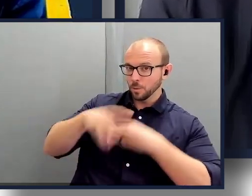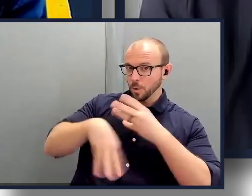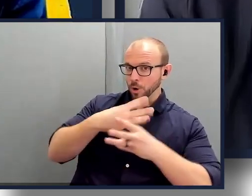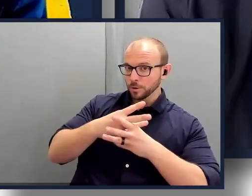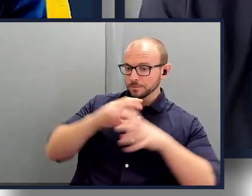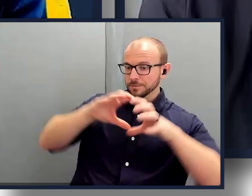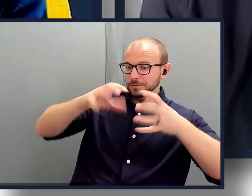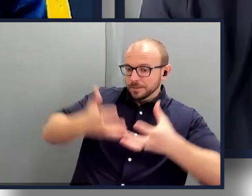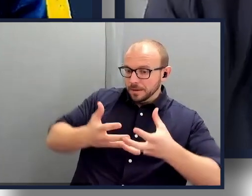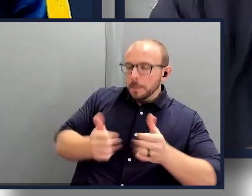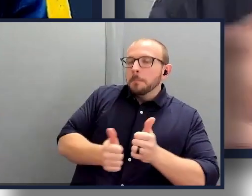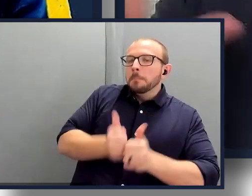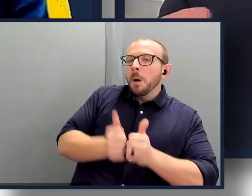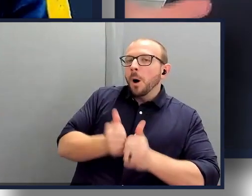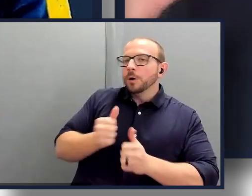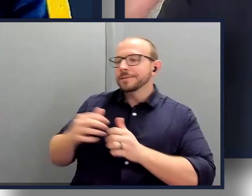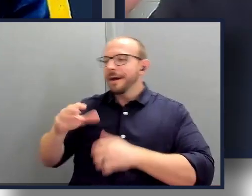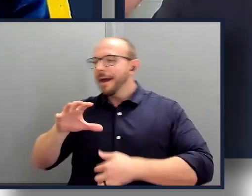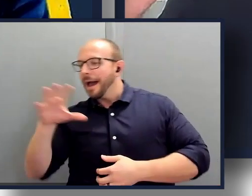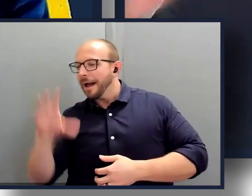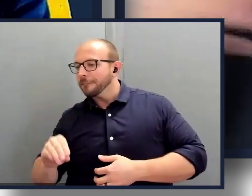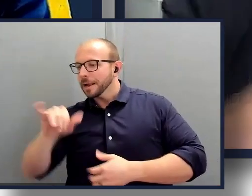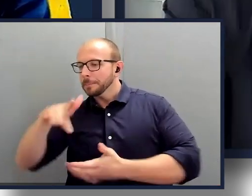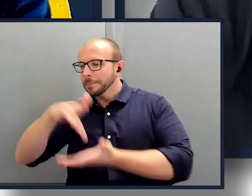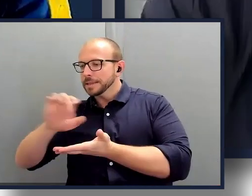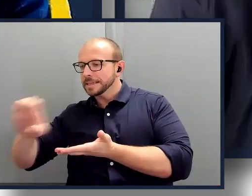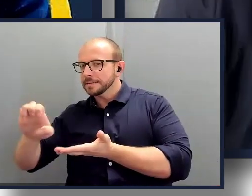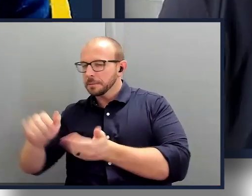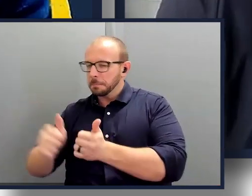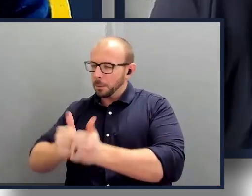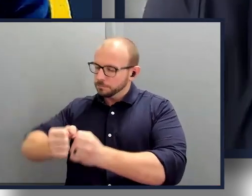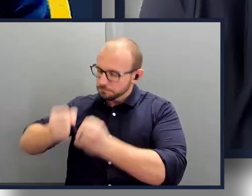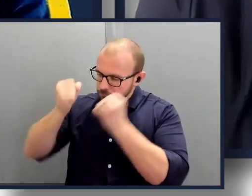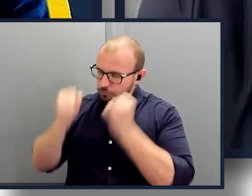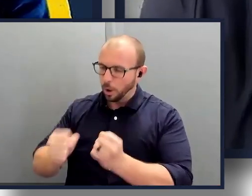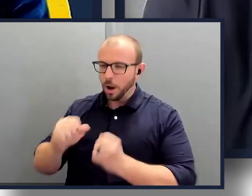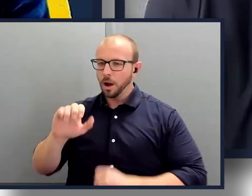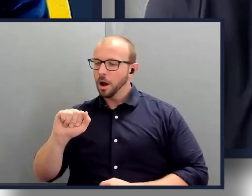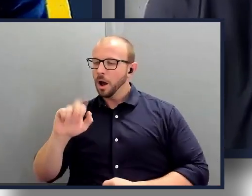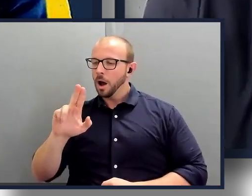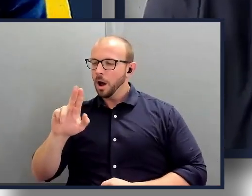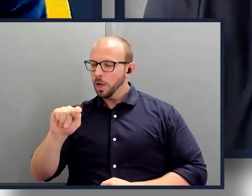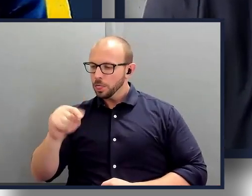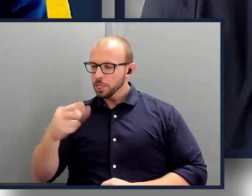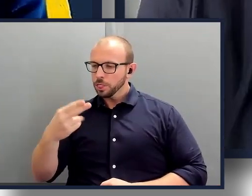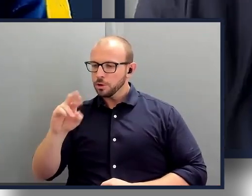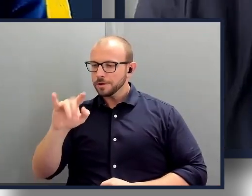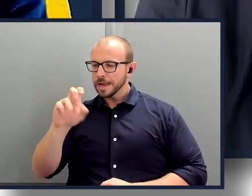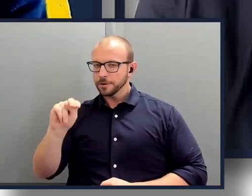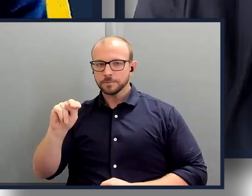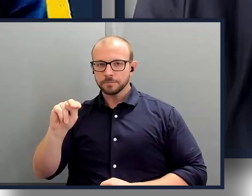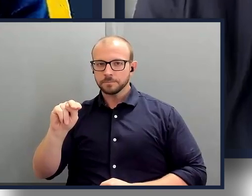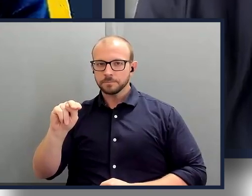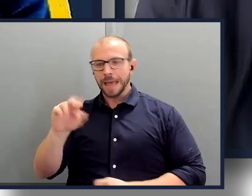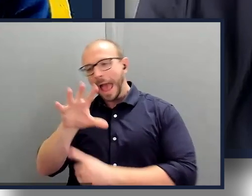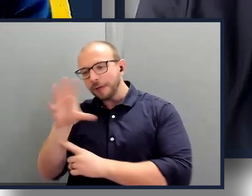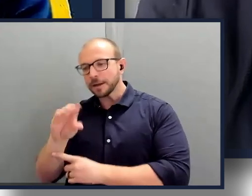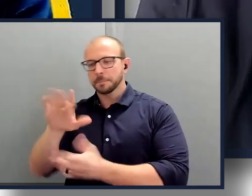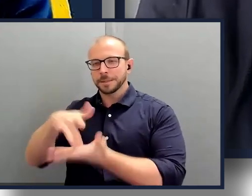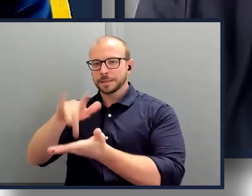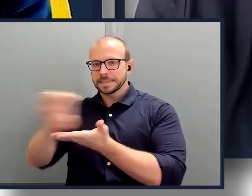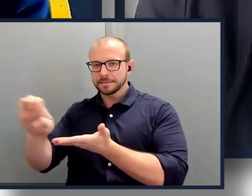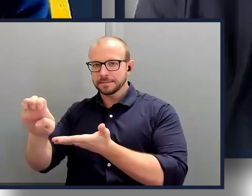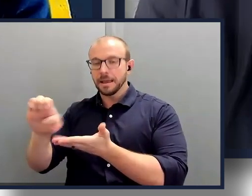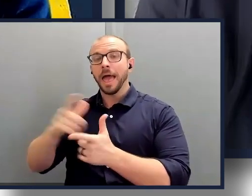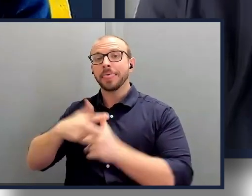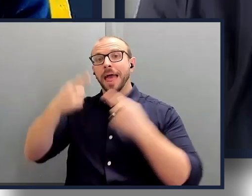East. That was the hotbed of deep authoritarianism. And then the Arab Spring happened,